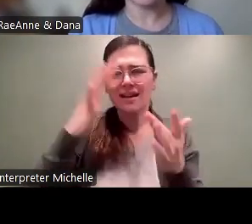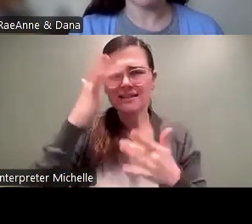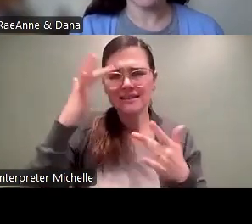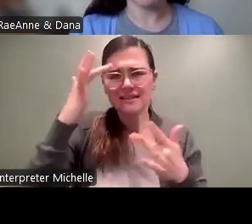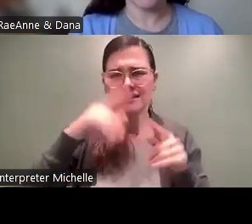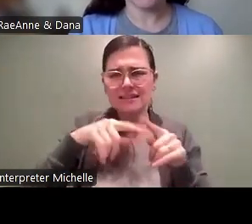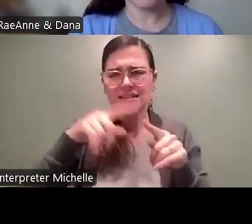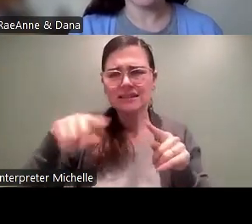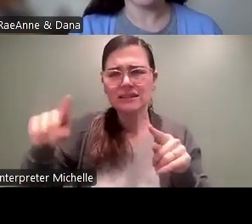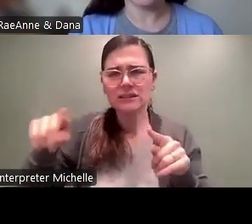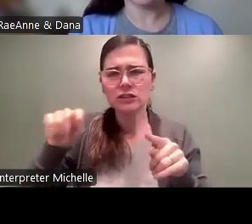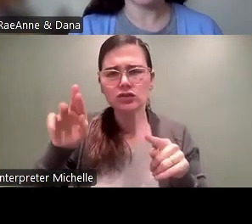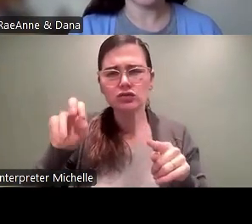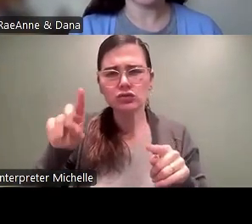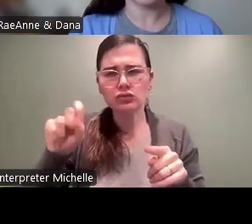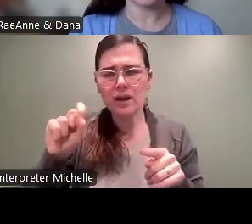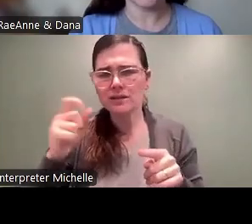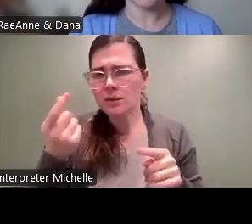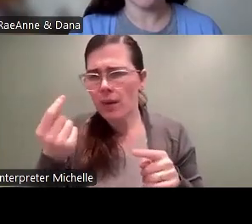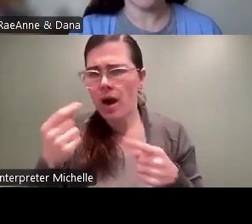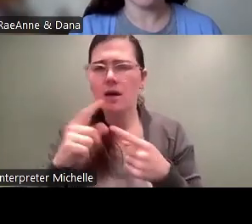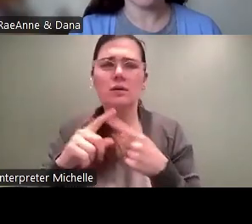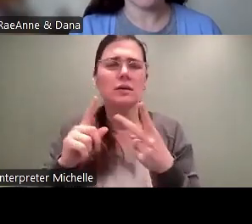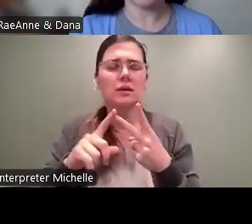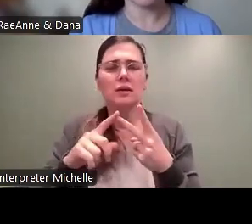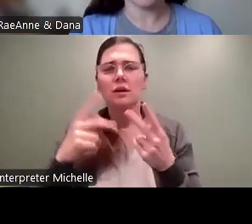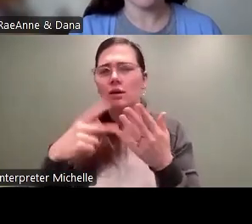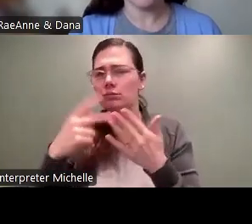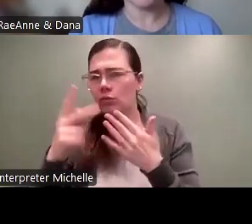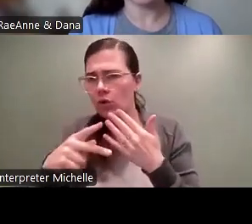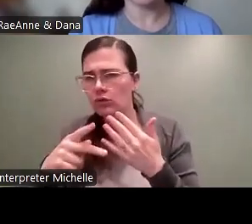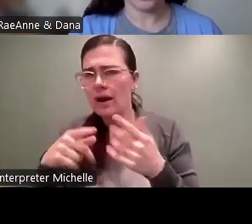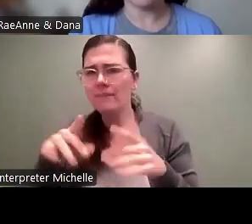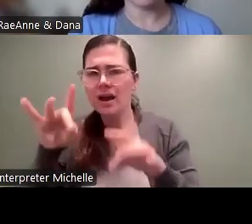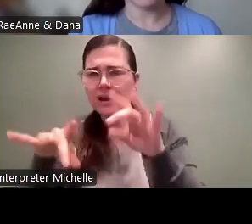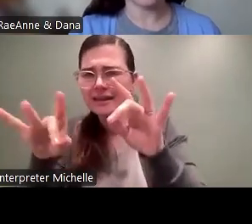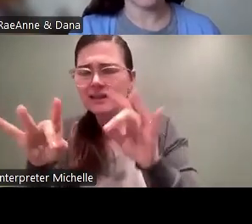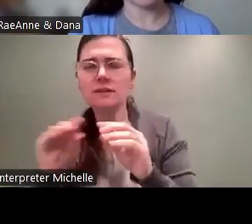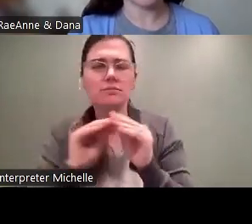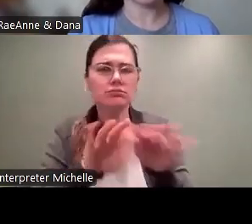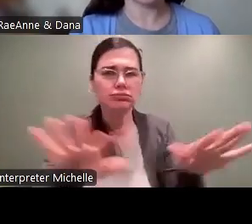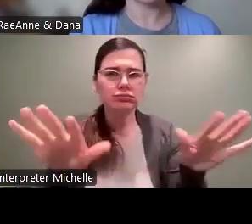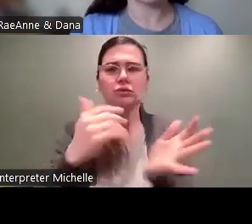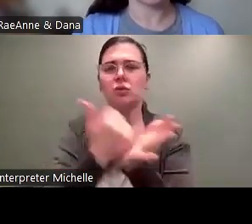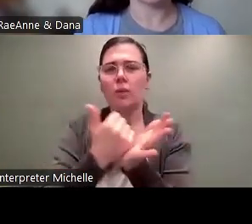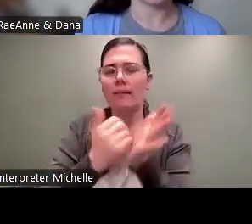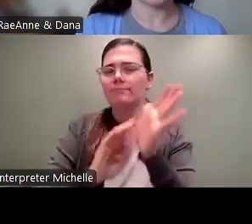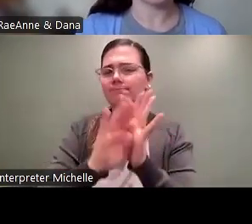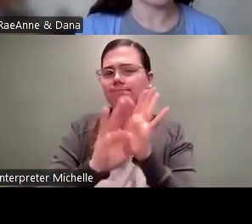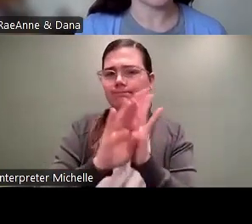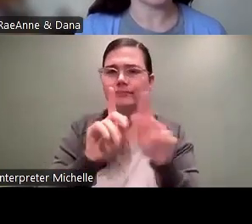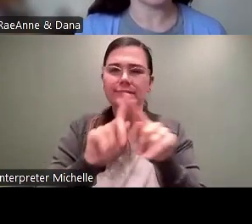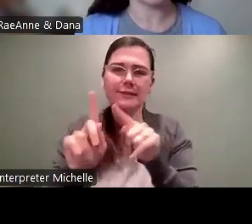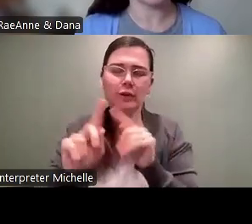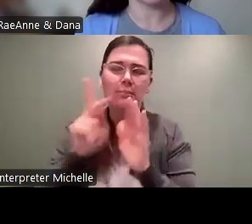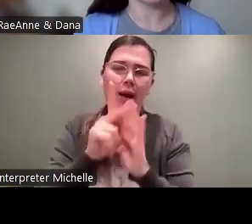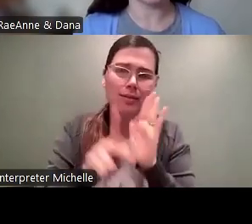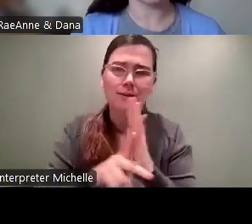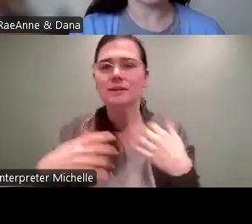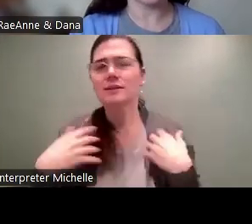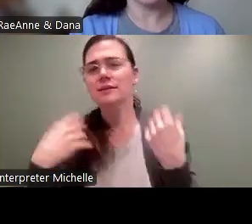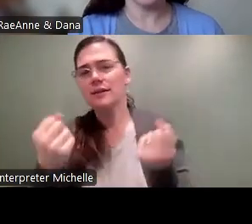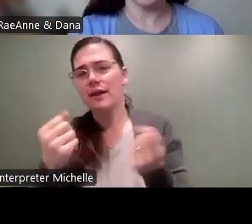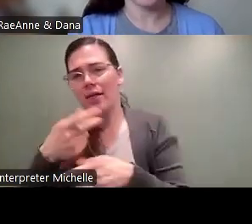and disseminate findings which inform state and national policy, as well as healthcare practices and public health practice.